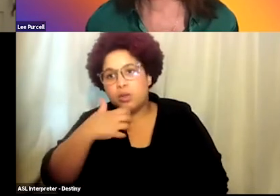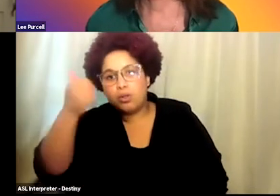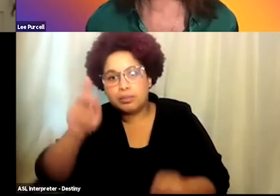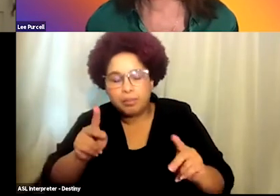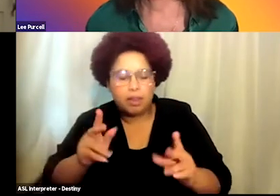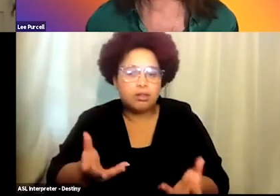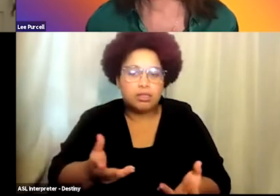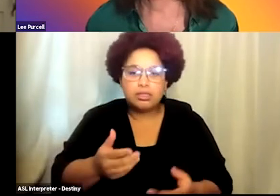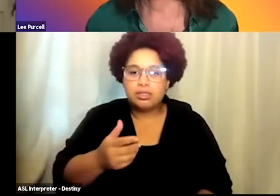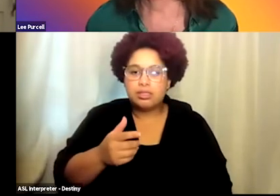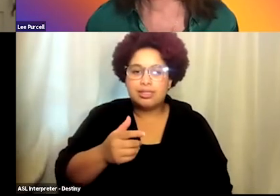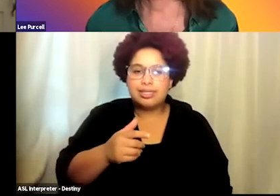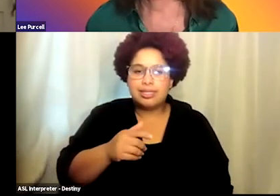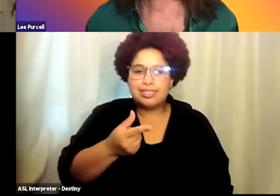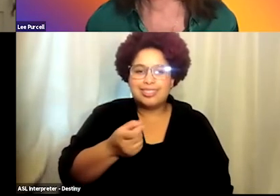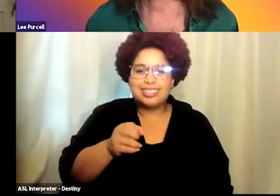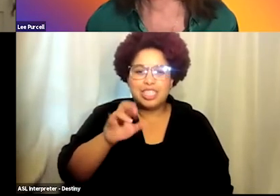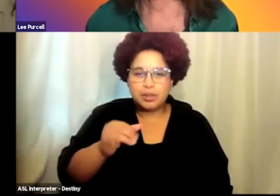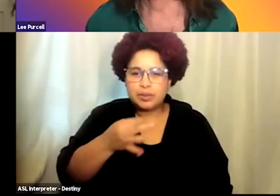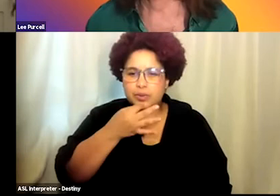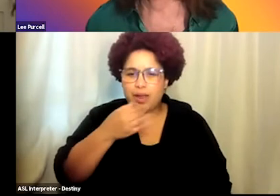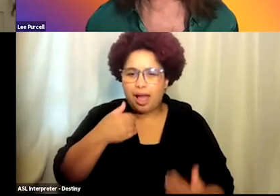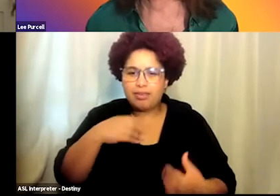Geri, don't you have a documentary coming out now?